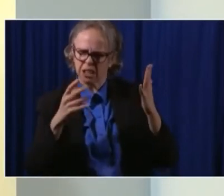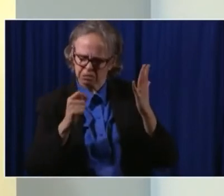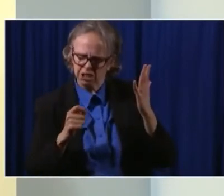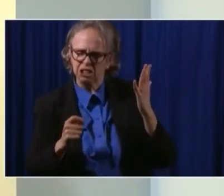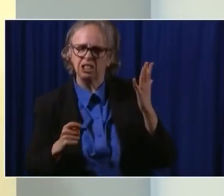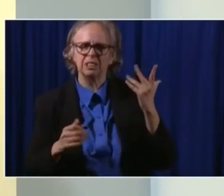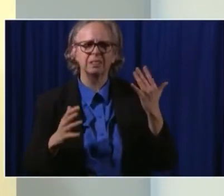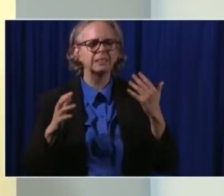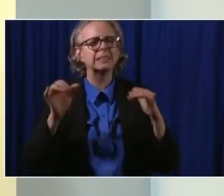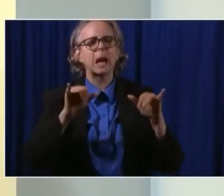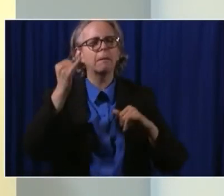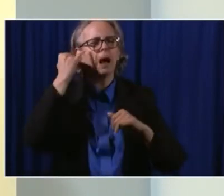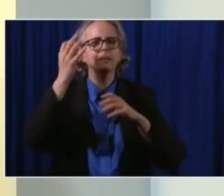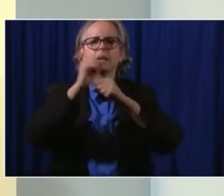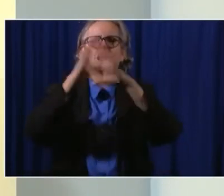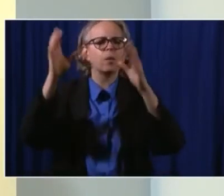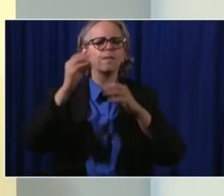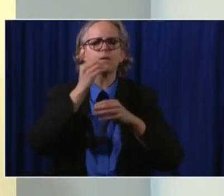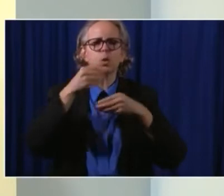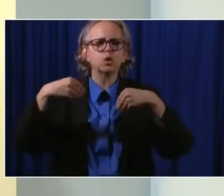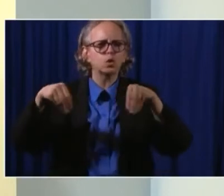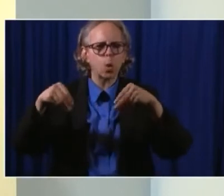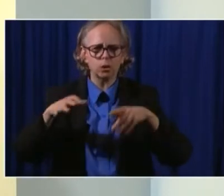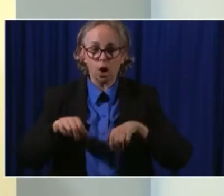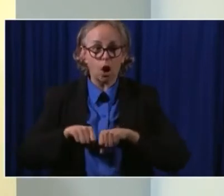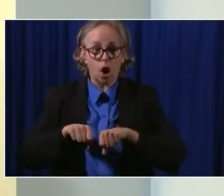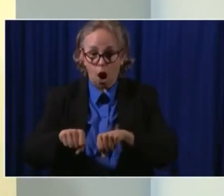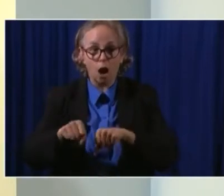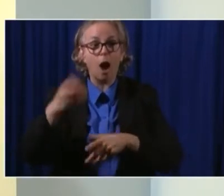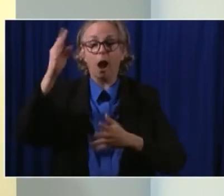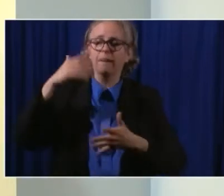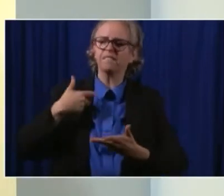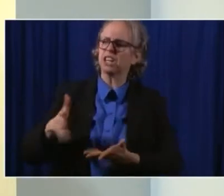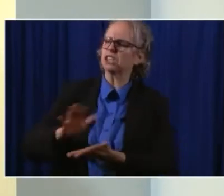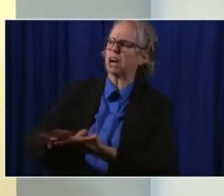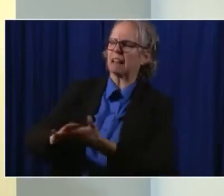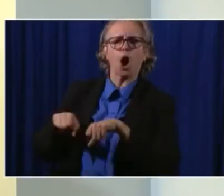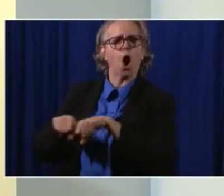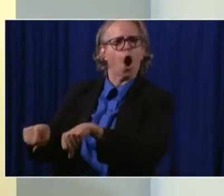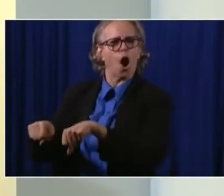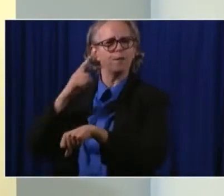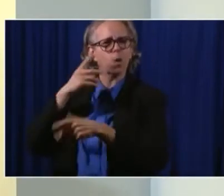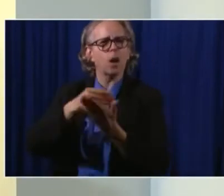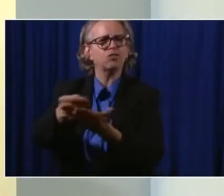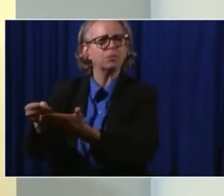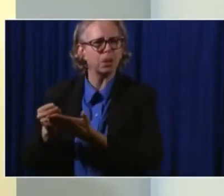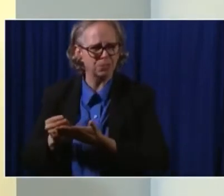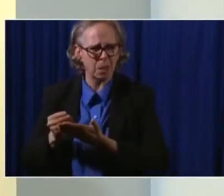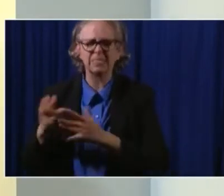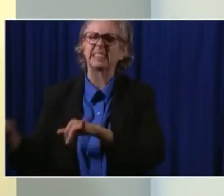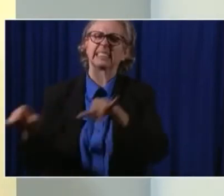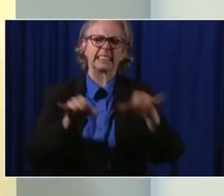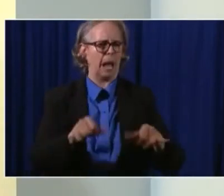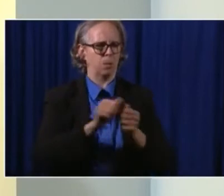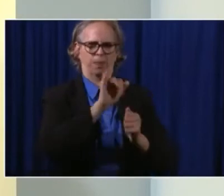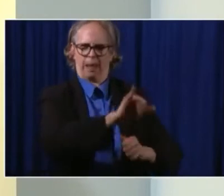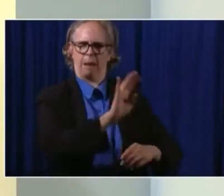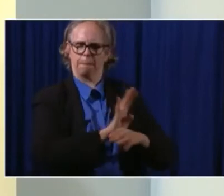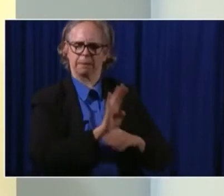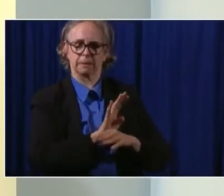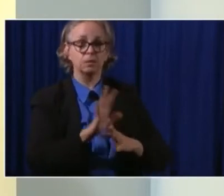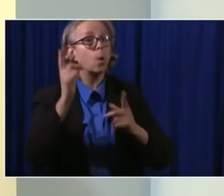in many businesses around the states to make sure that people, or around the state, to make sure that people know that the place that